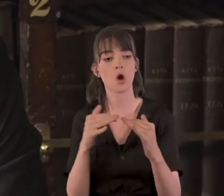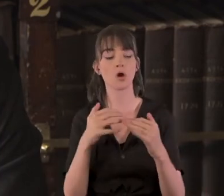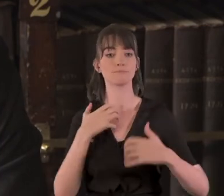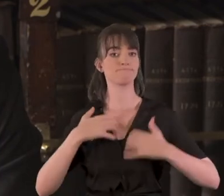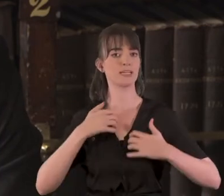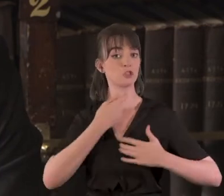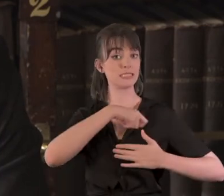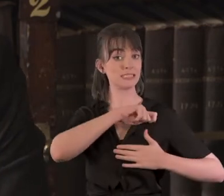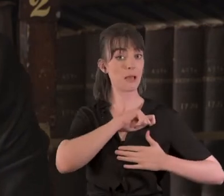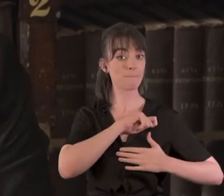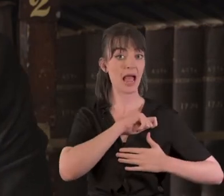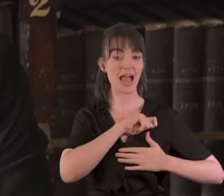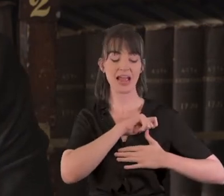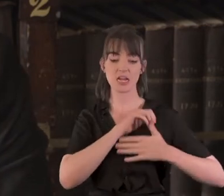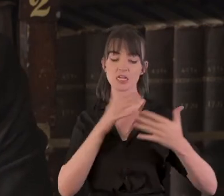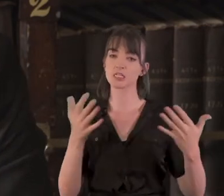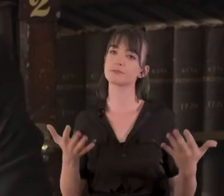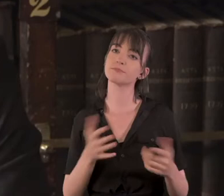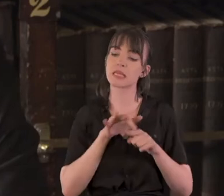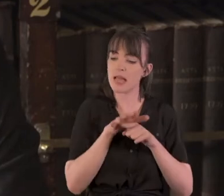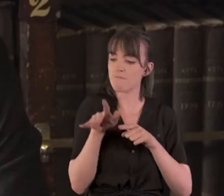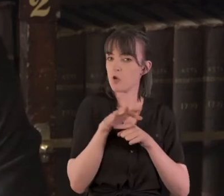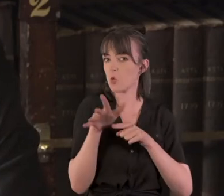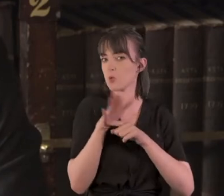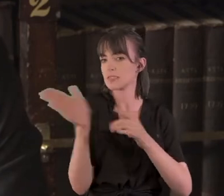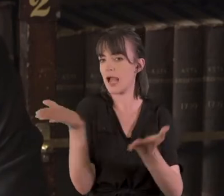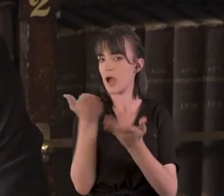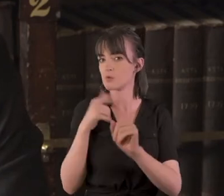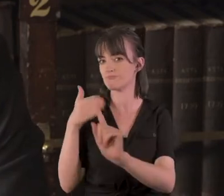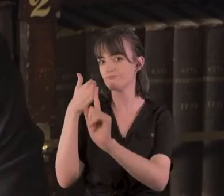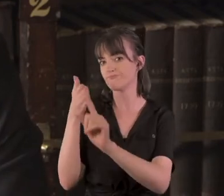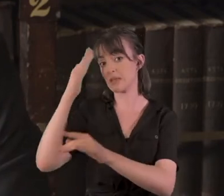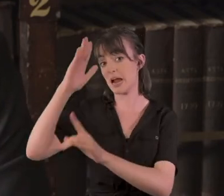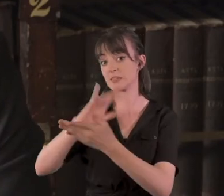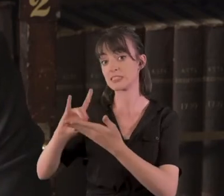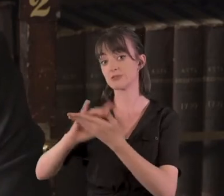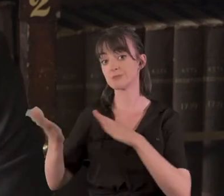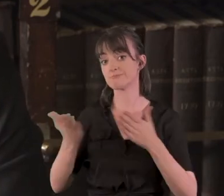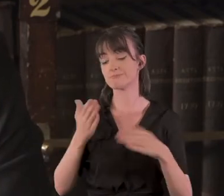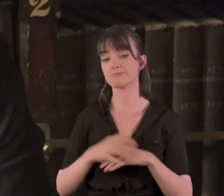that has in any way influenced your approach to Irish history.